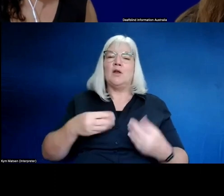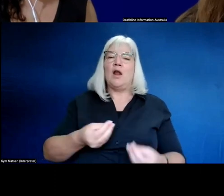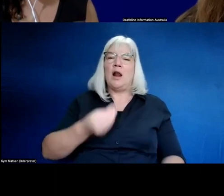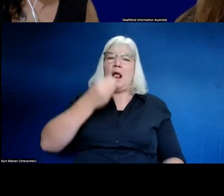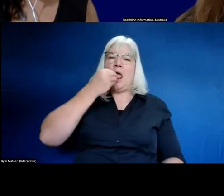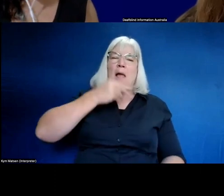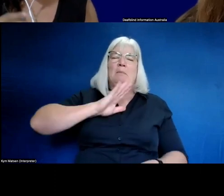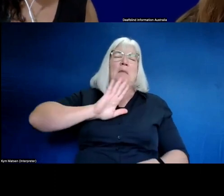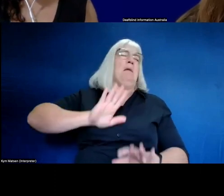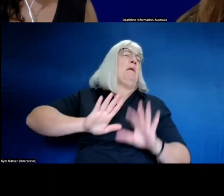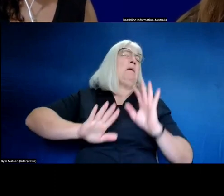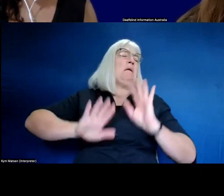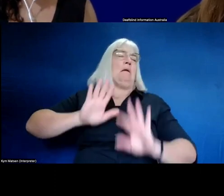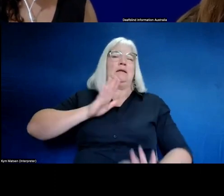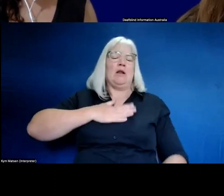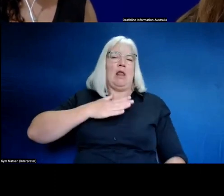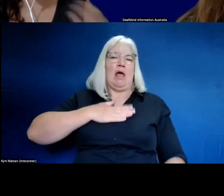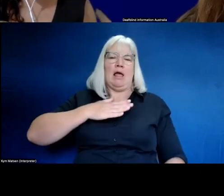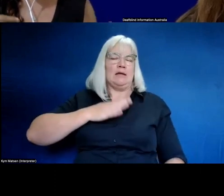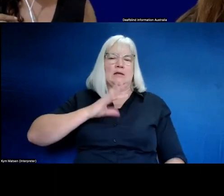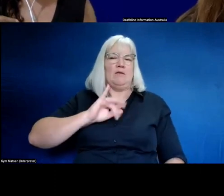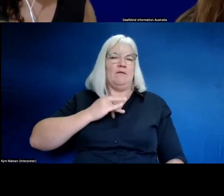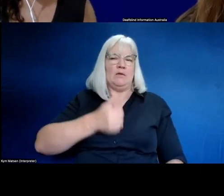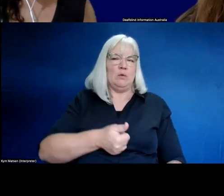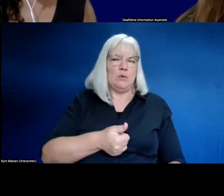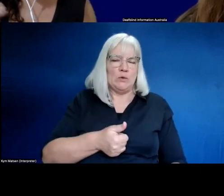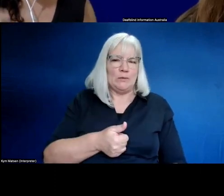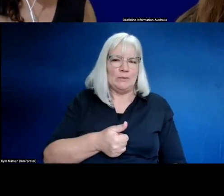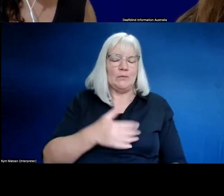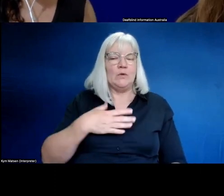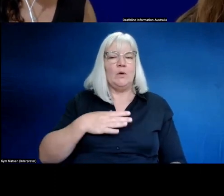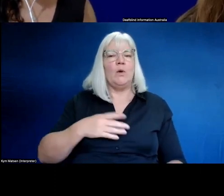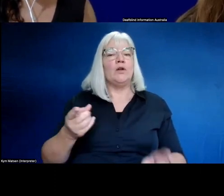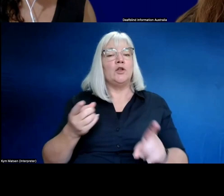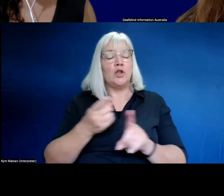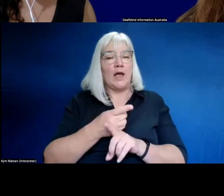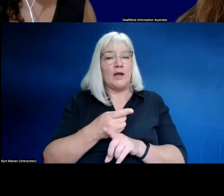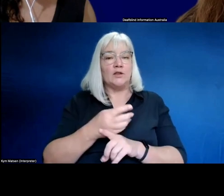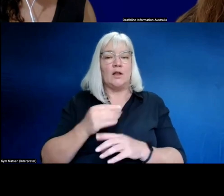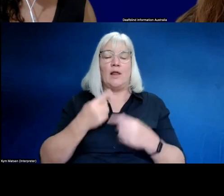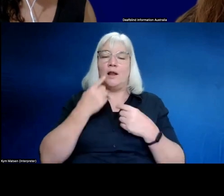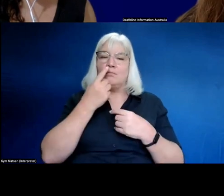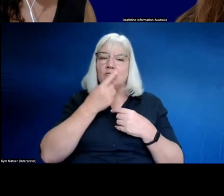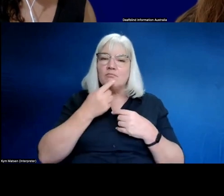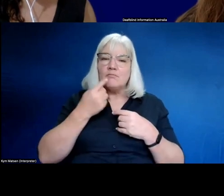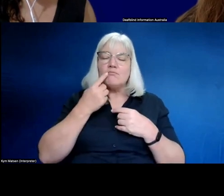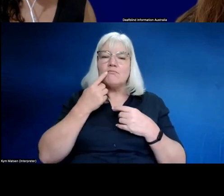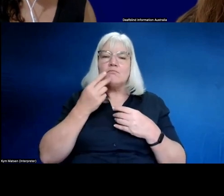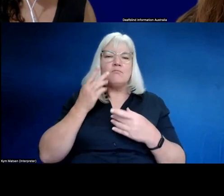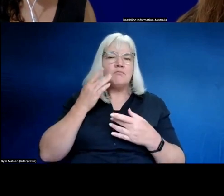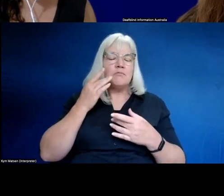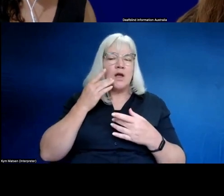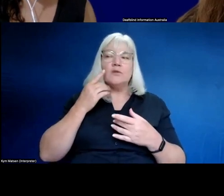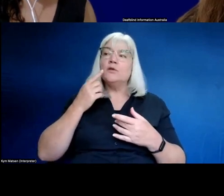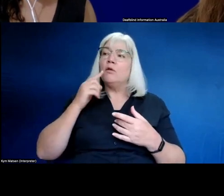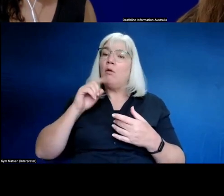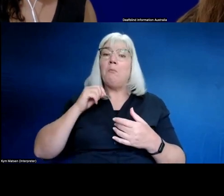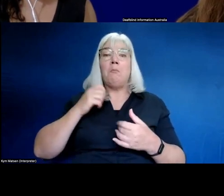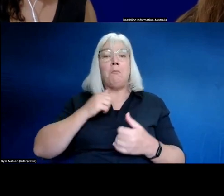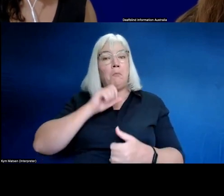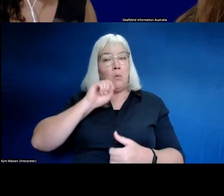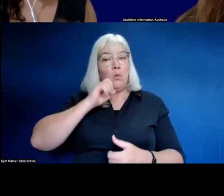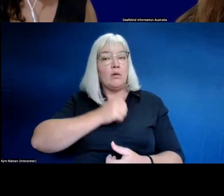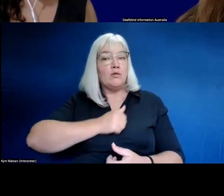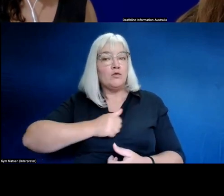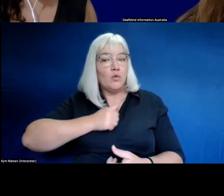And so we need to rewrite that pattern to touch and interaction with my mouth is something that I want to happen and I will enjoy it.